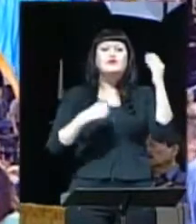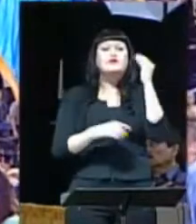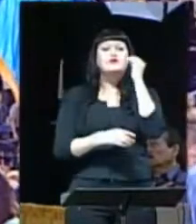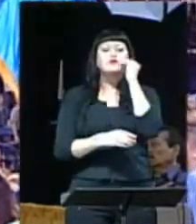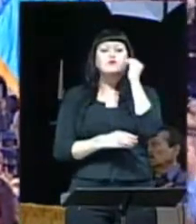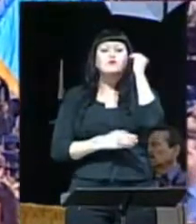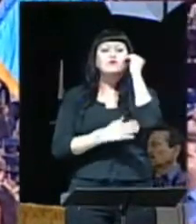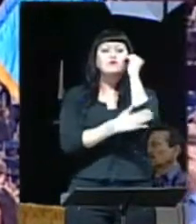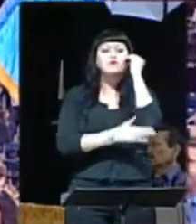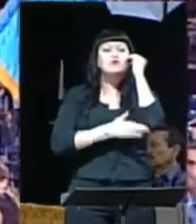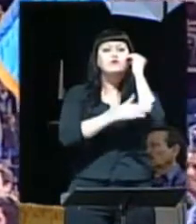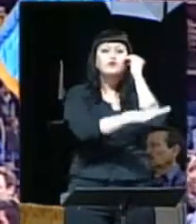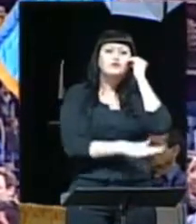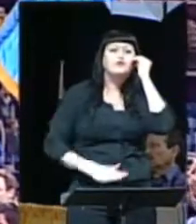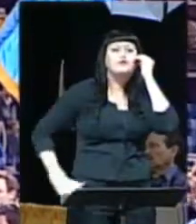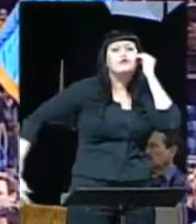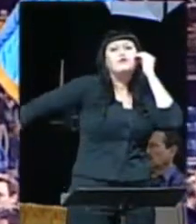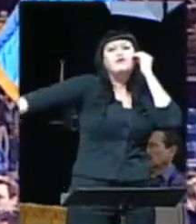and the